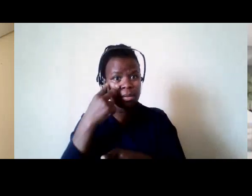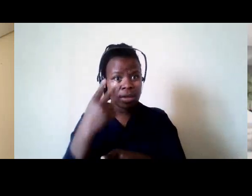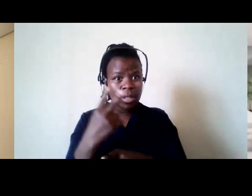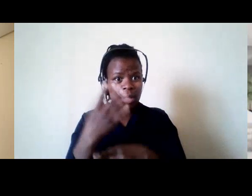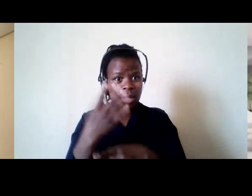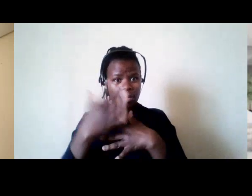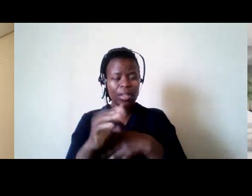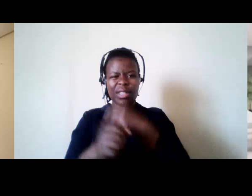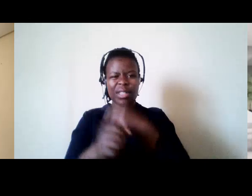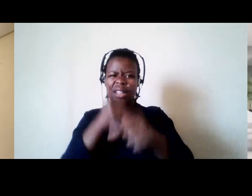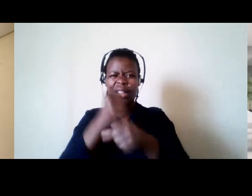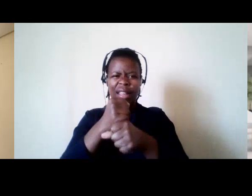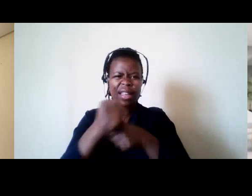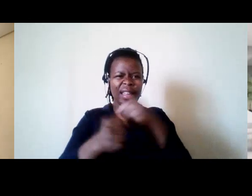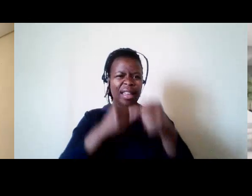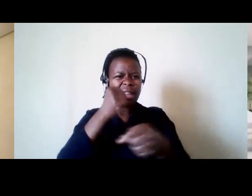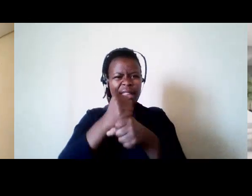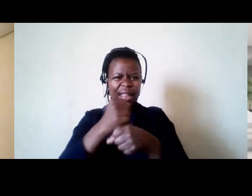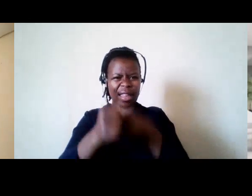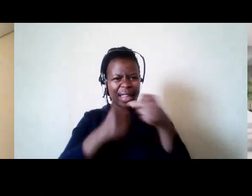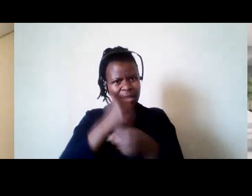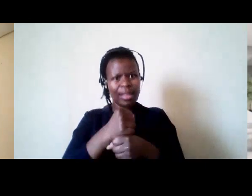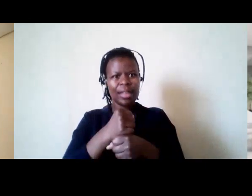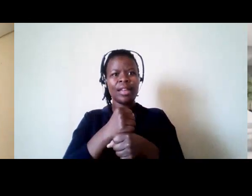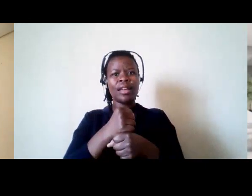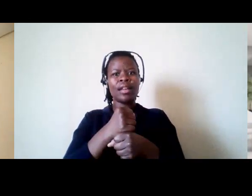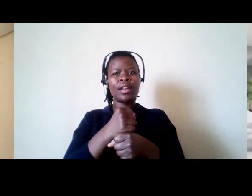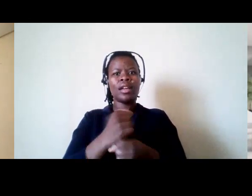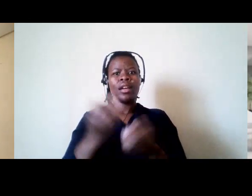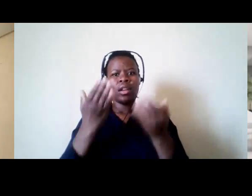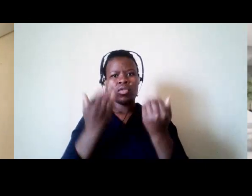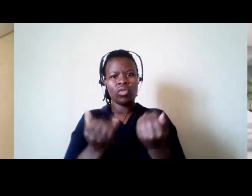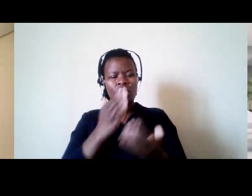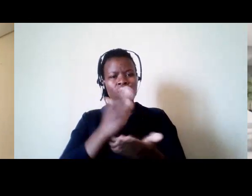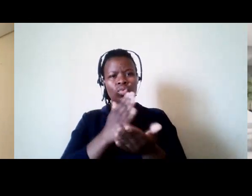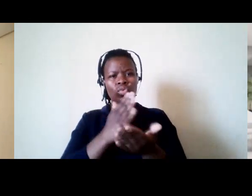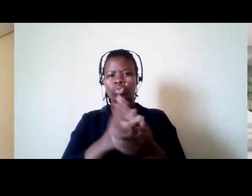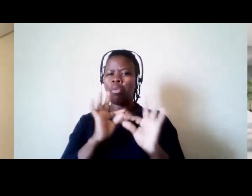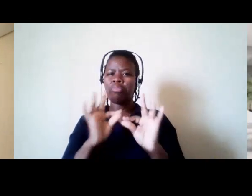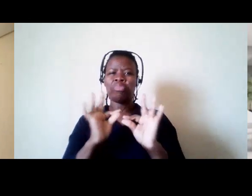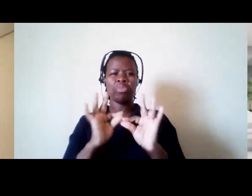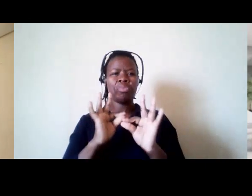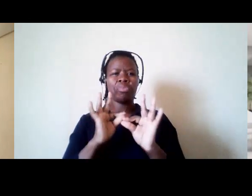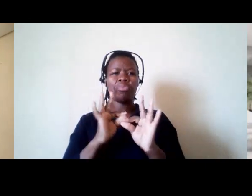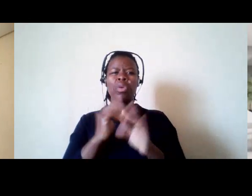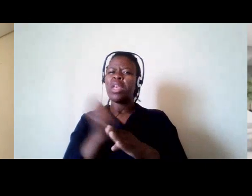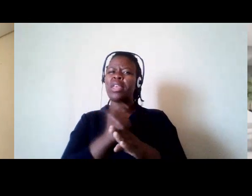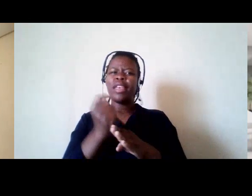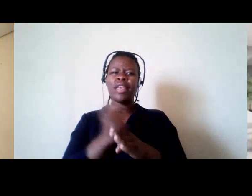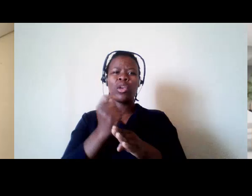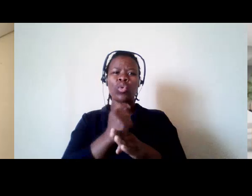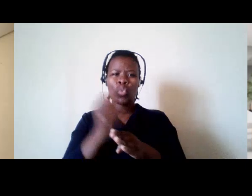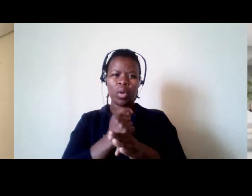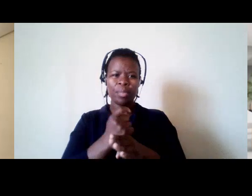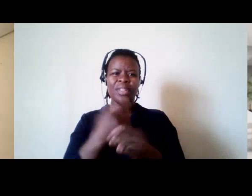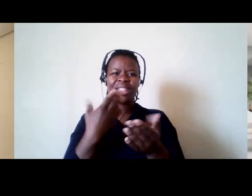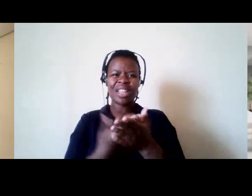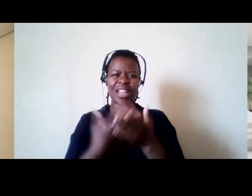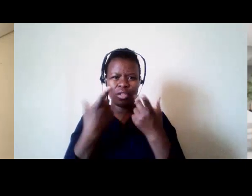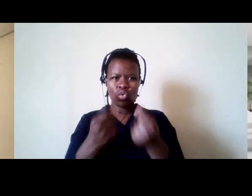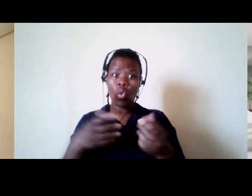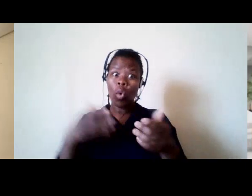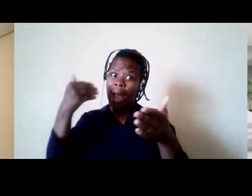in all the literature, that we aren't properly equipped to do what we're trying to do. And until we do